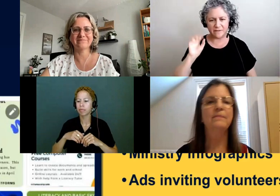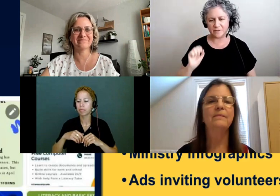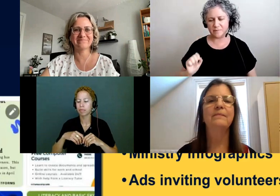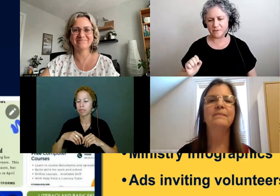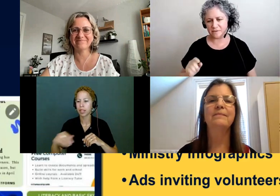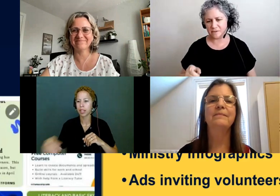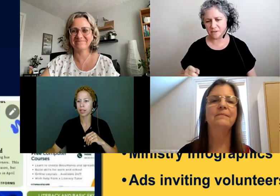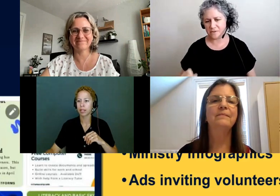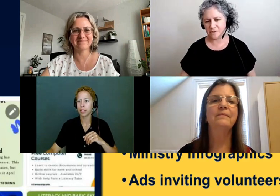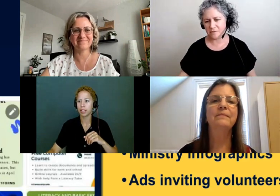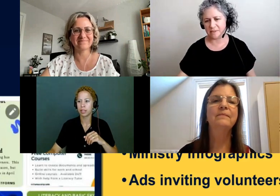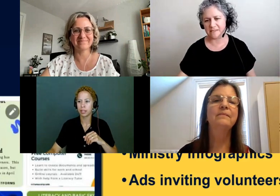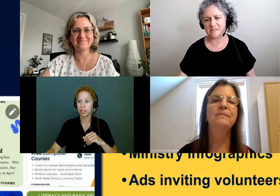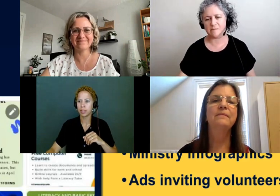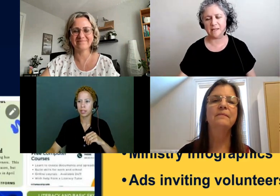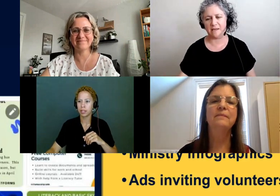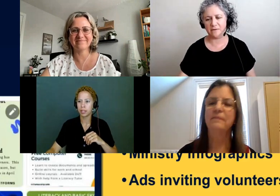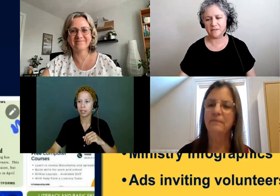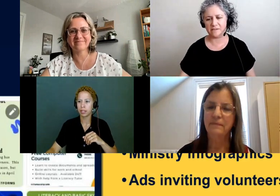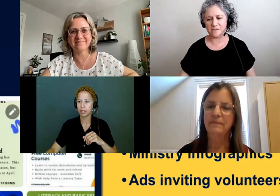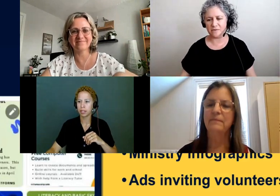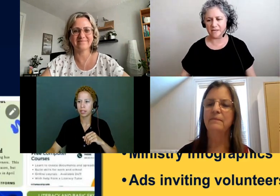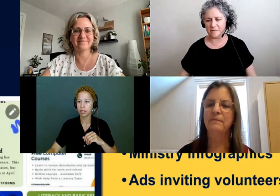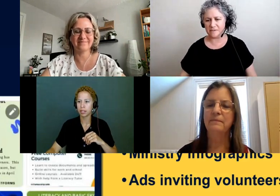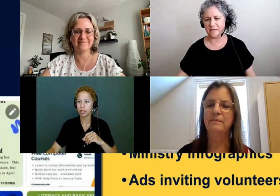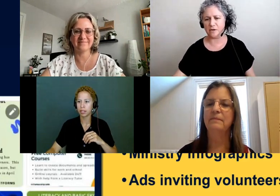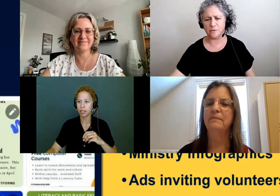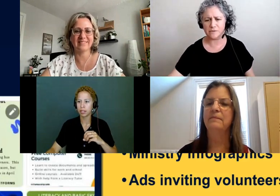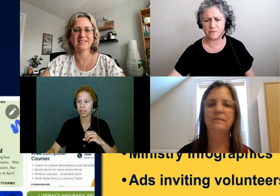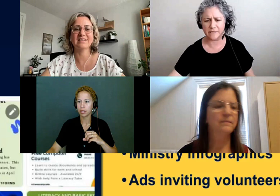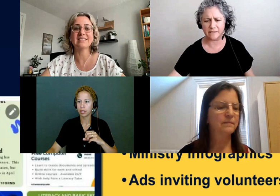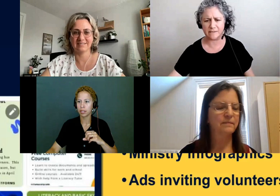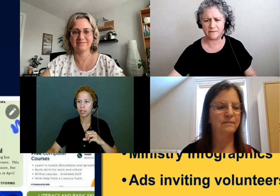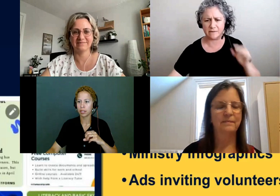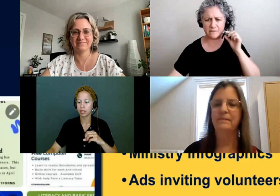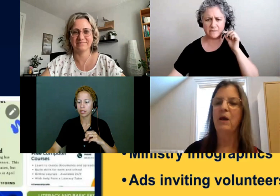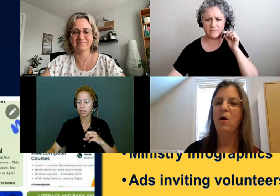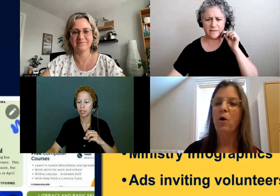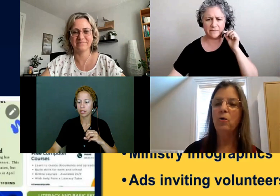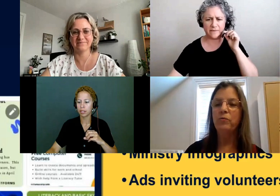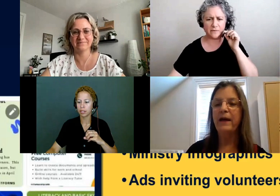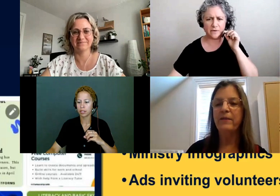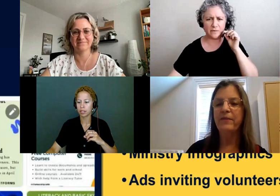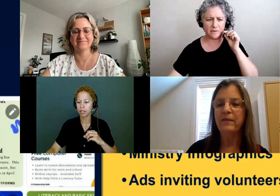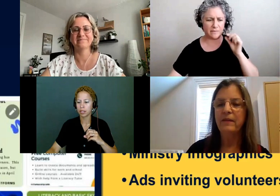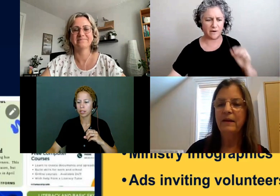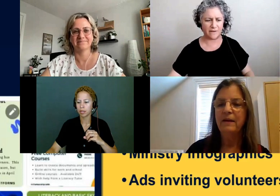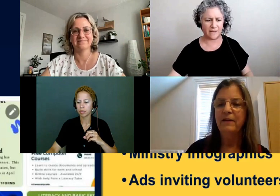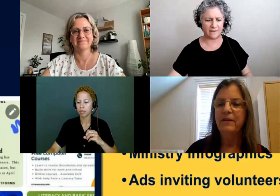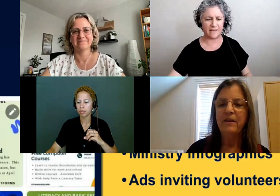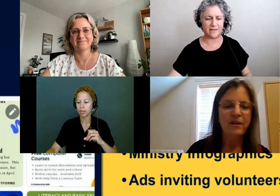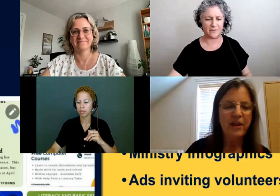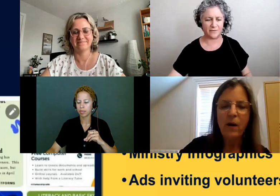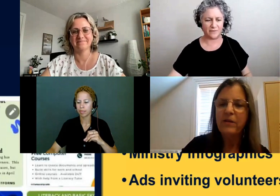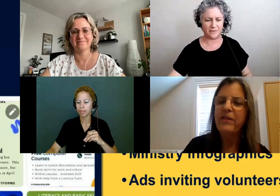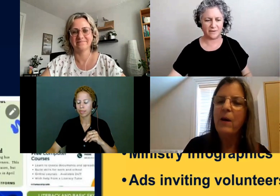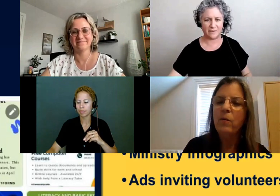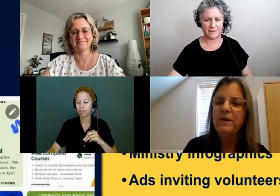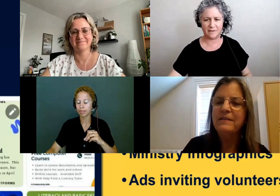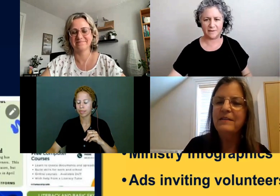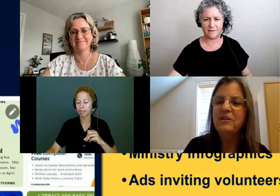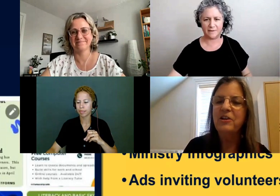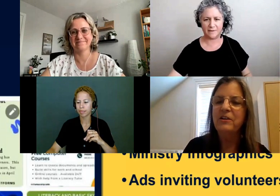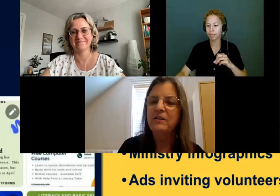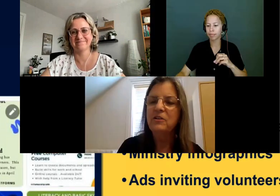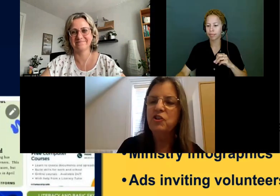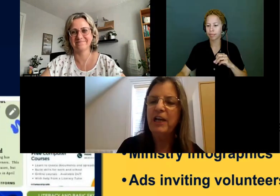one of the interpreters. Could you please spell out these new names like Hootsuite We Oh, don't know that- them offhand. Thank you. That